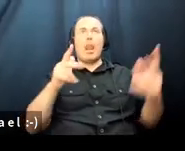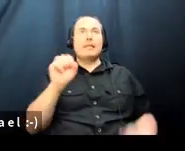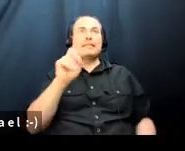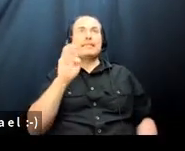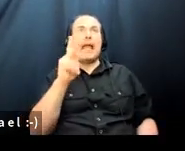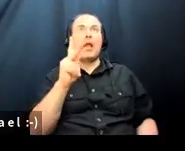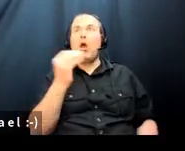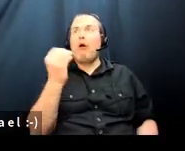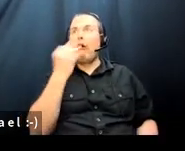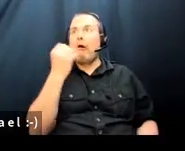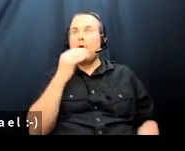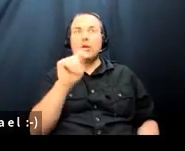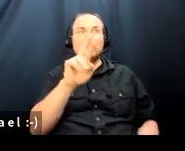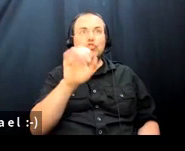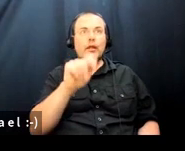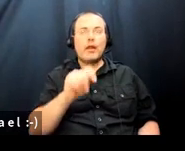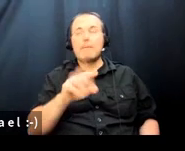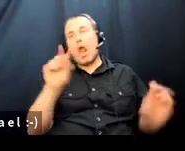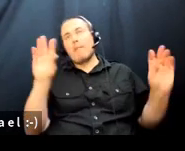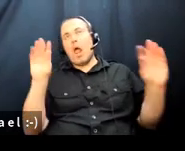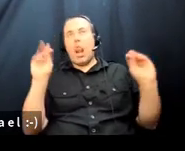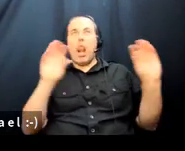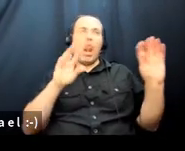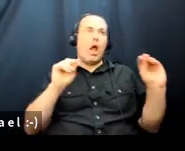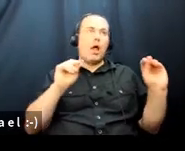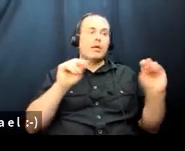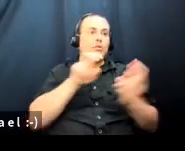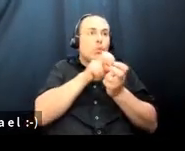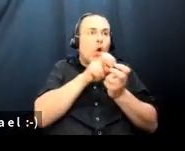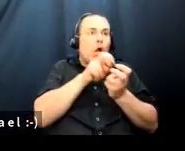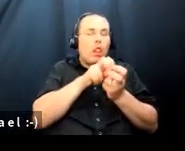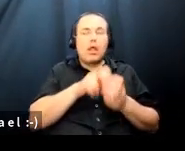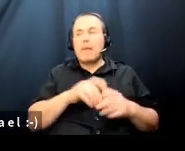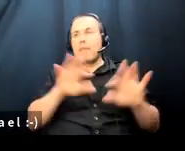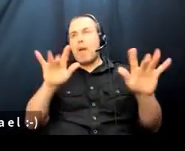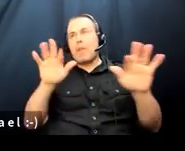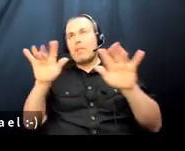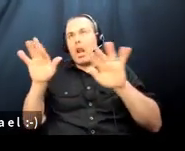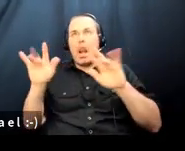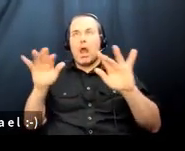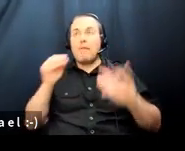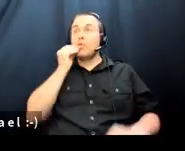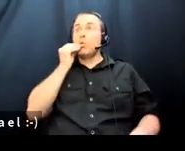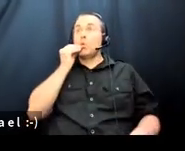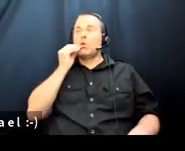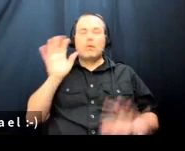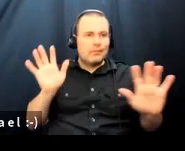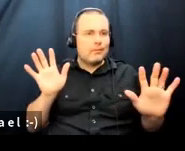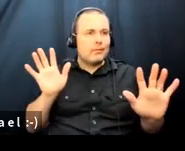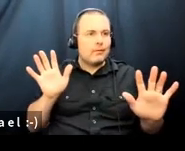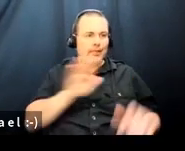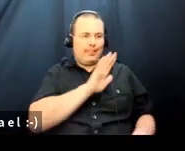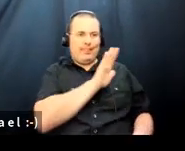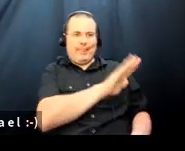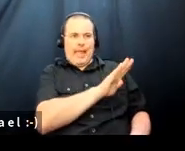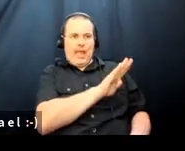Blah, blah, blah, blah, blah, squirrel. Blah, blah, blah, blah, blah, food. Because they have a